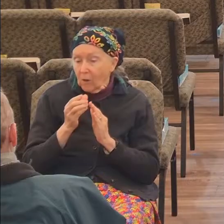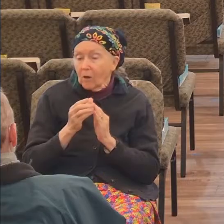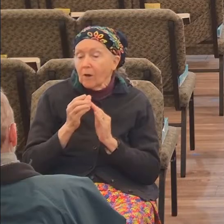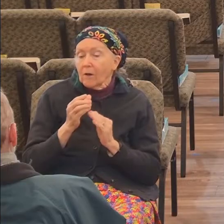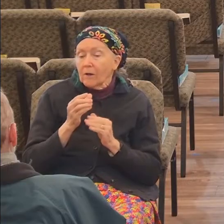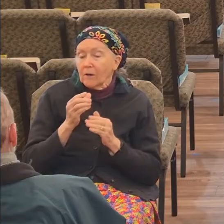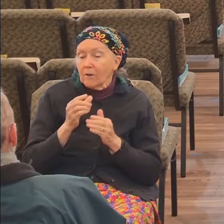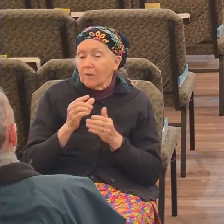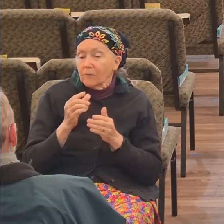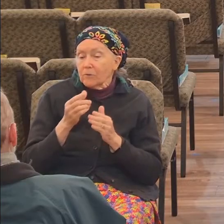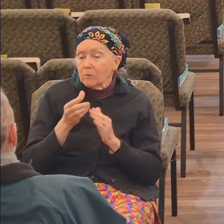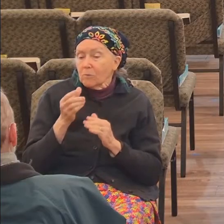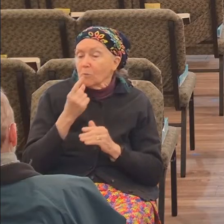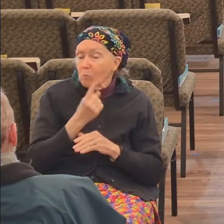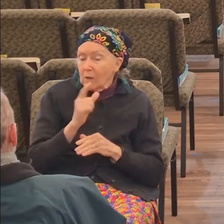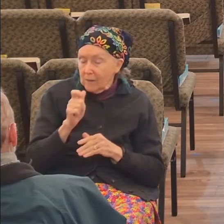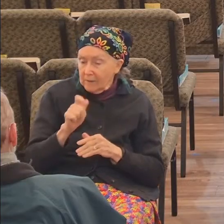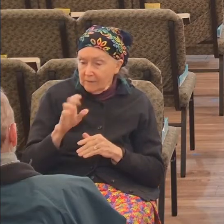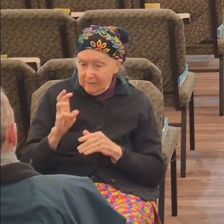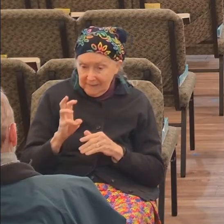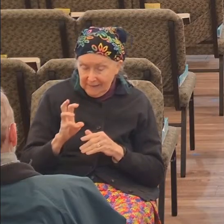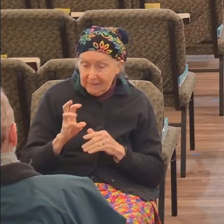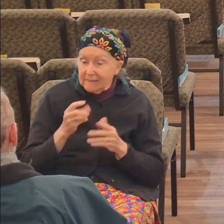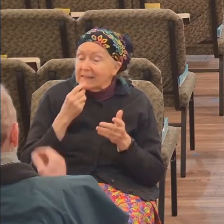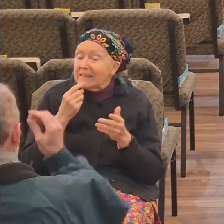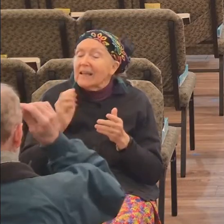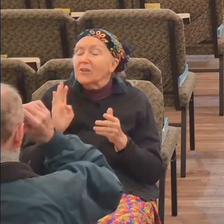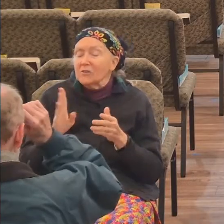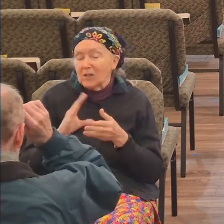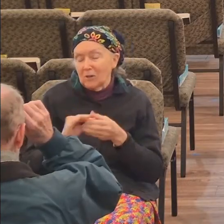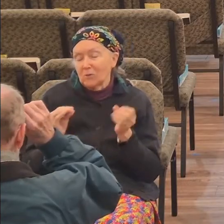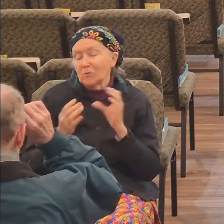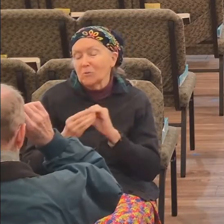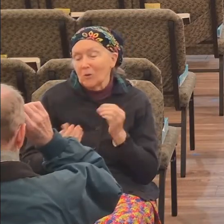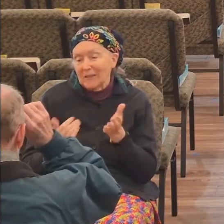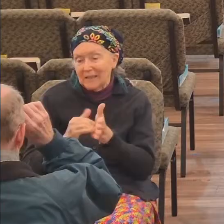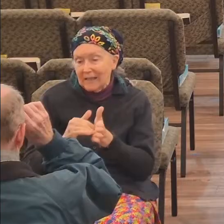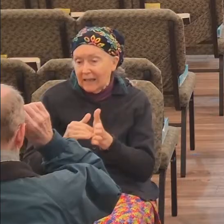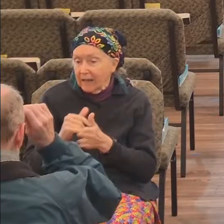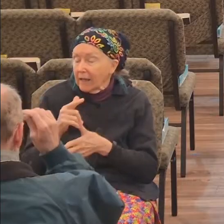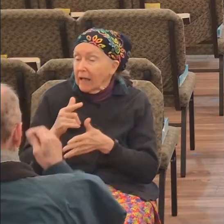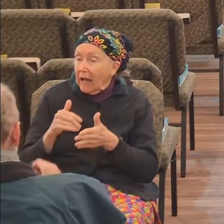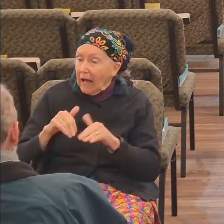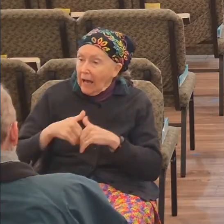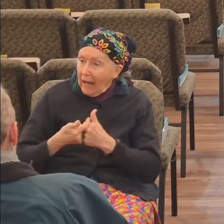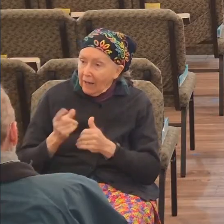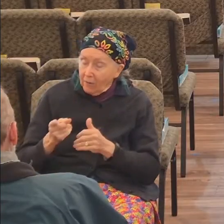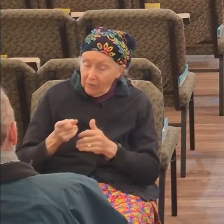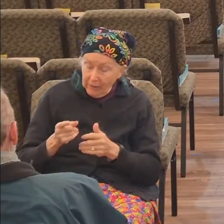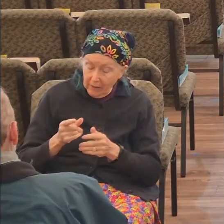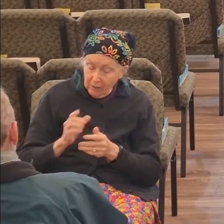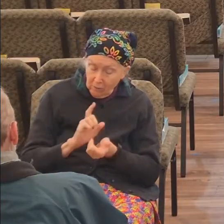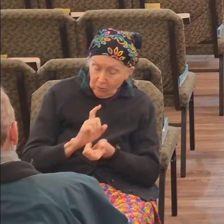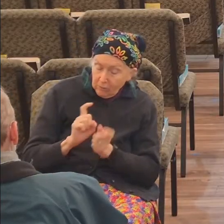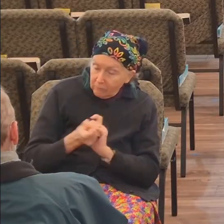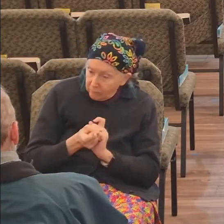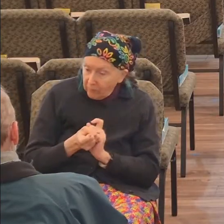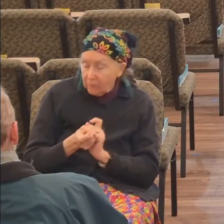retells their story of their conversion, what they left behind, the changes that were made, how they